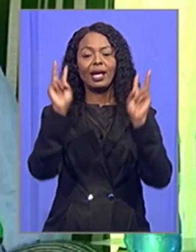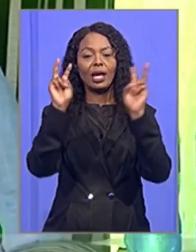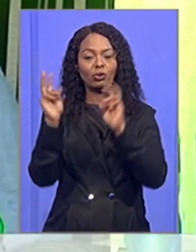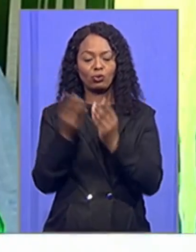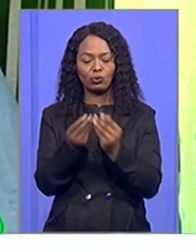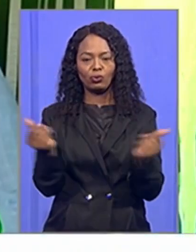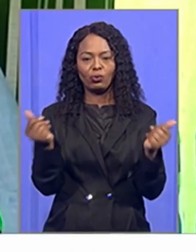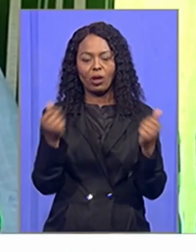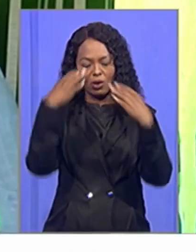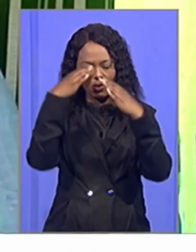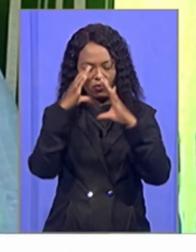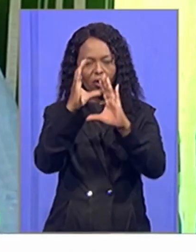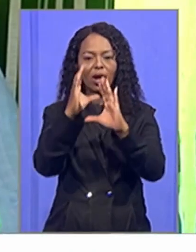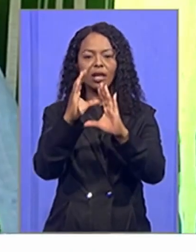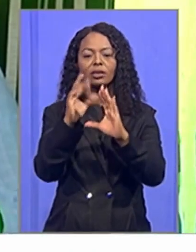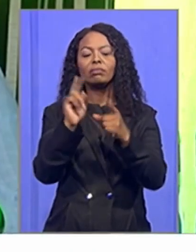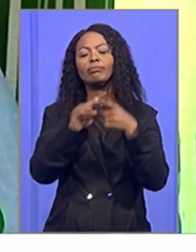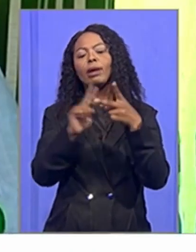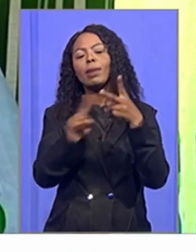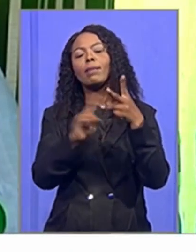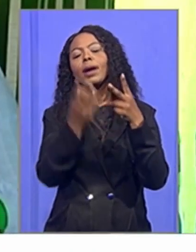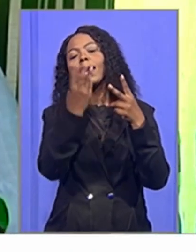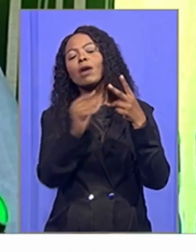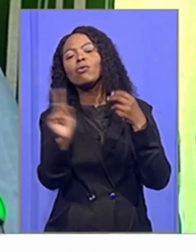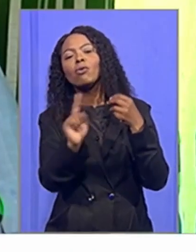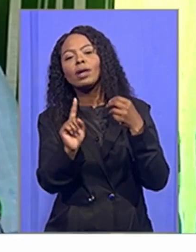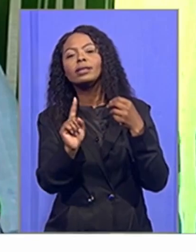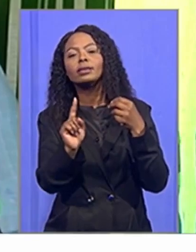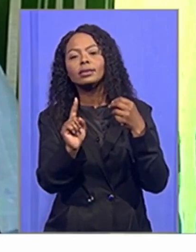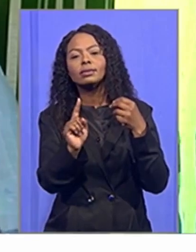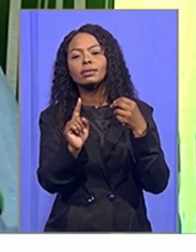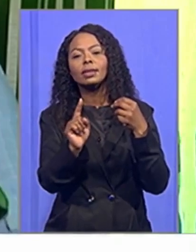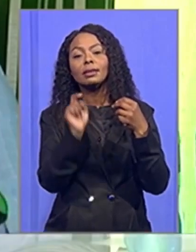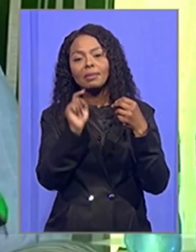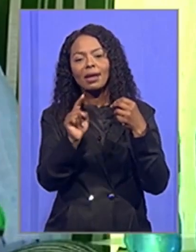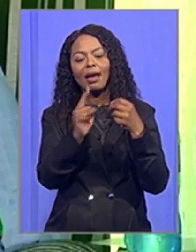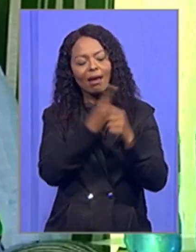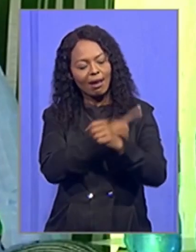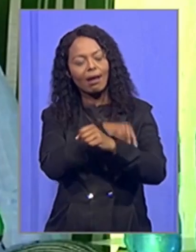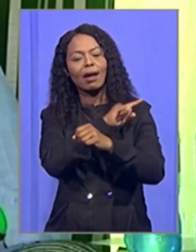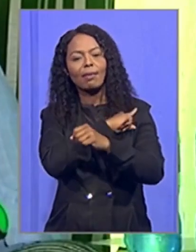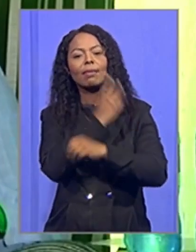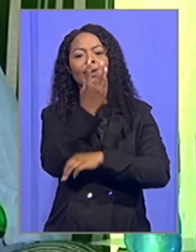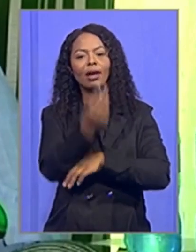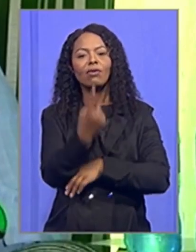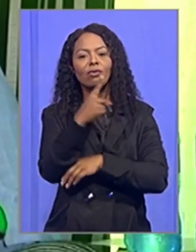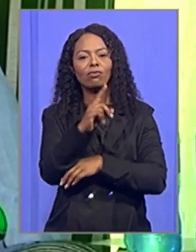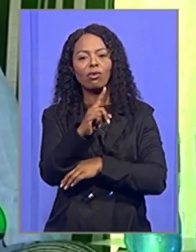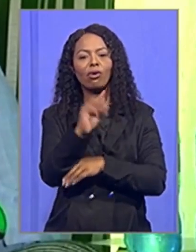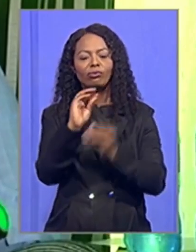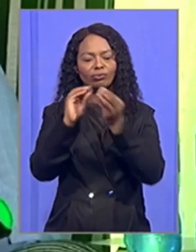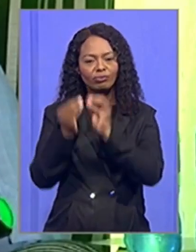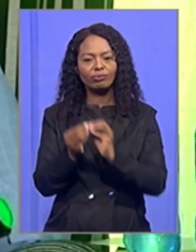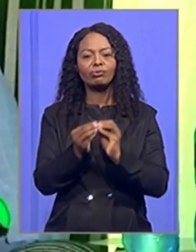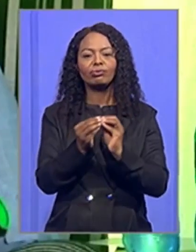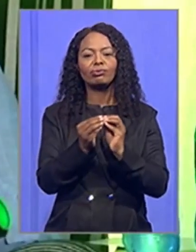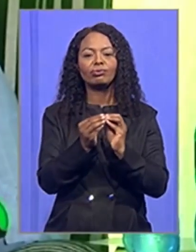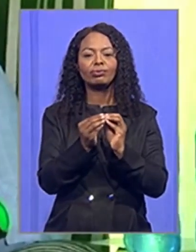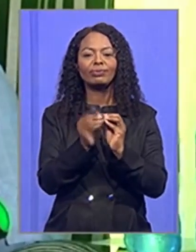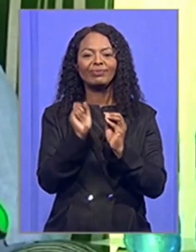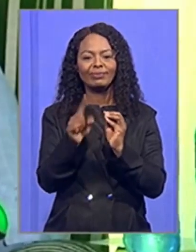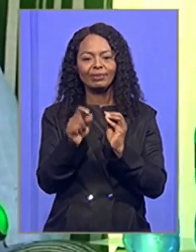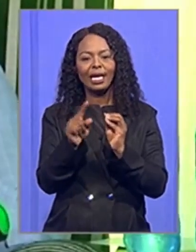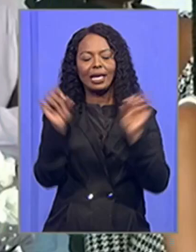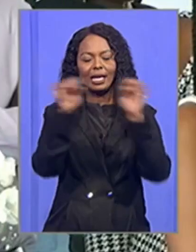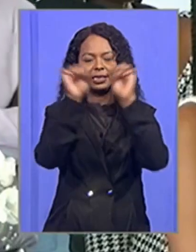obviously have to focus on what you have, which is basically the capacity that you have already connected